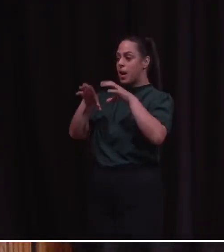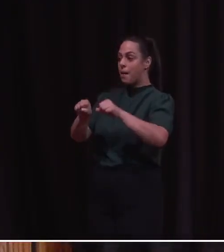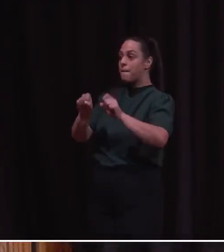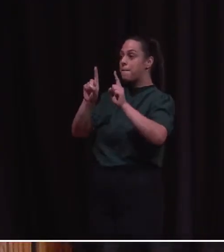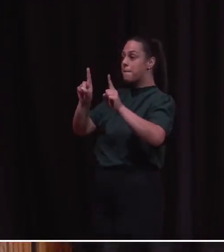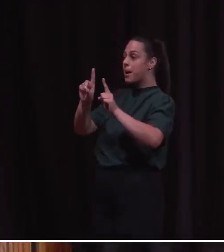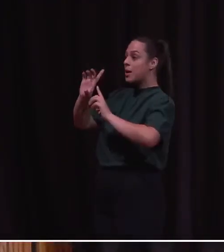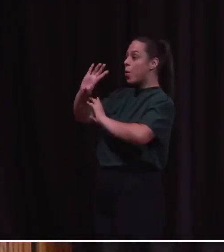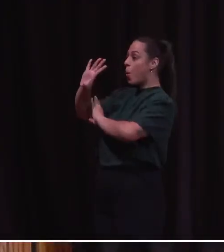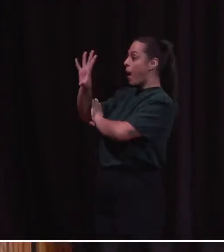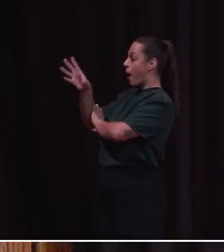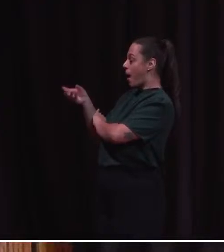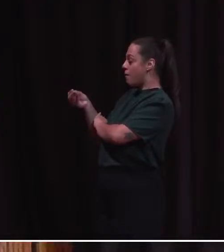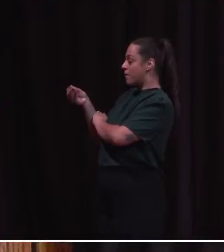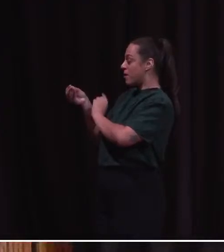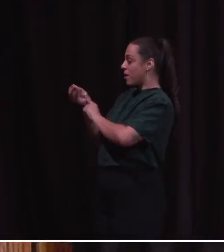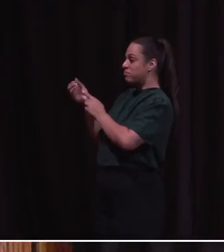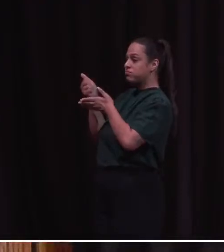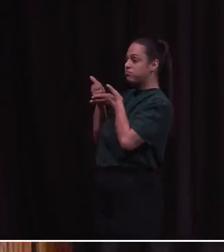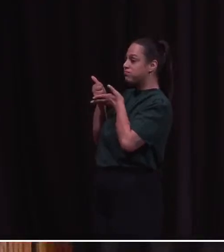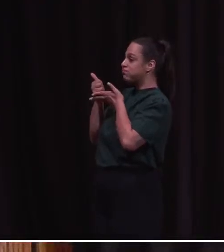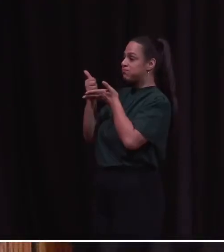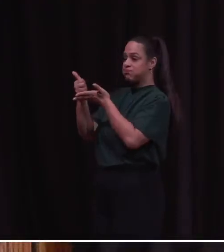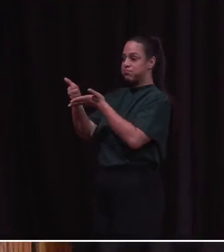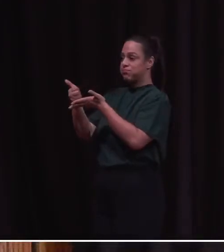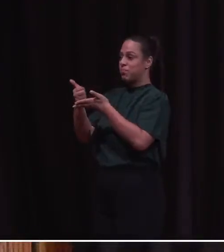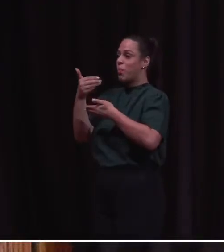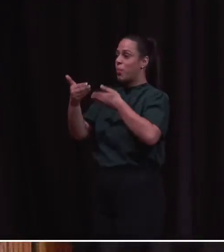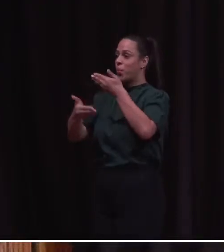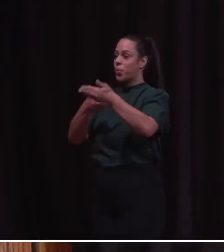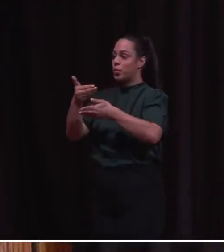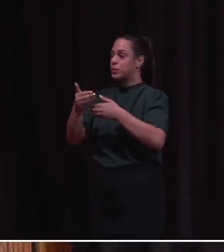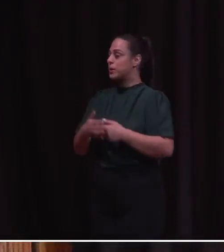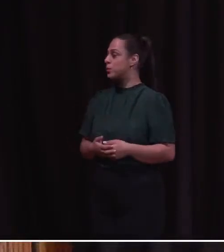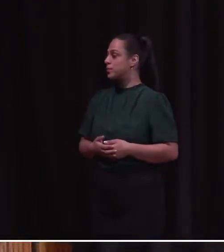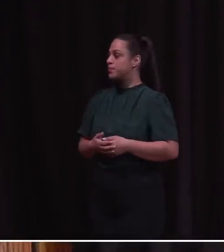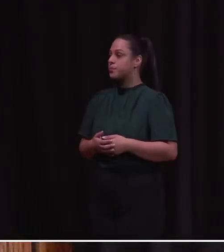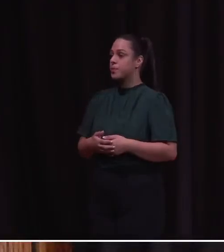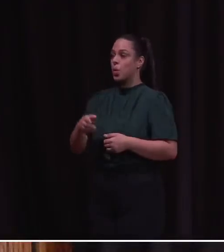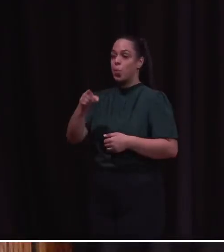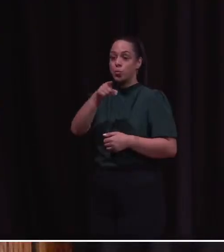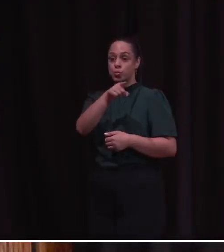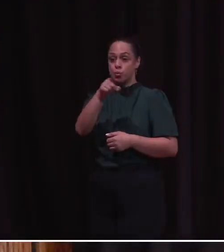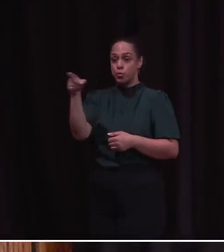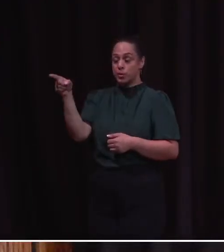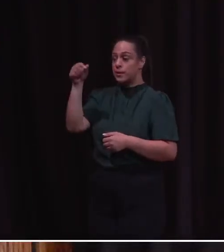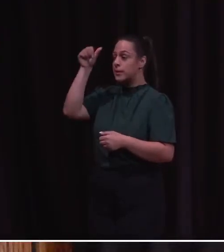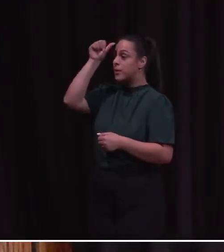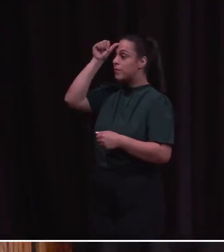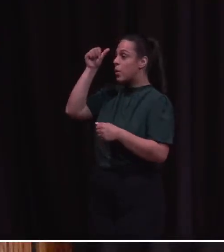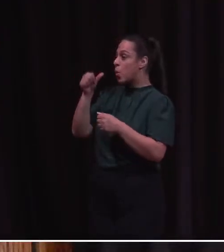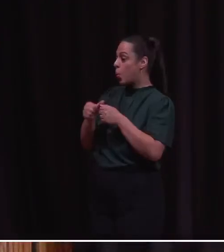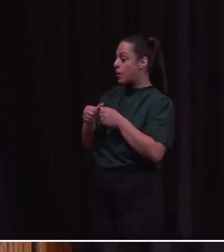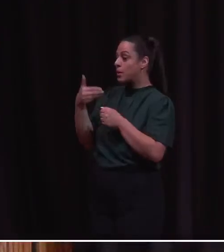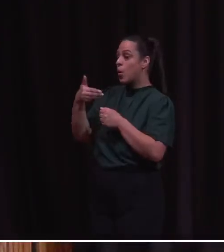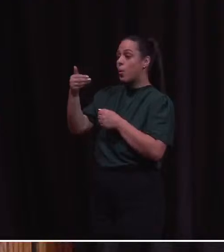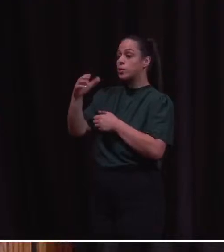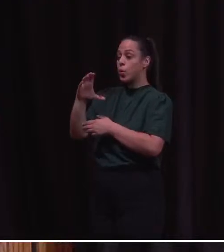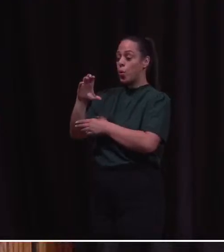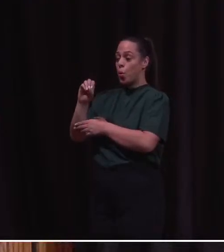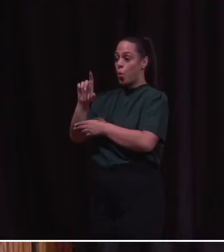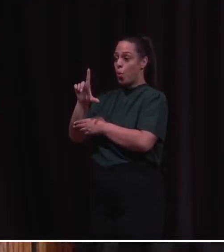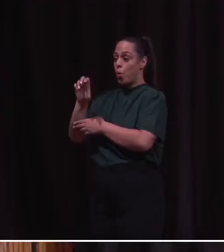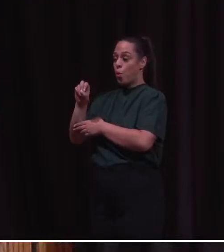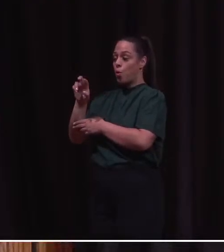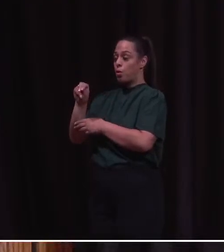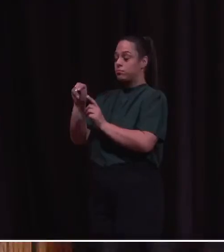beginning. Recall that when Columbus washed up in Hispaniola in 1492, he